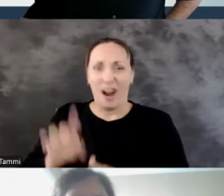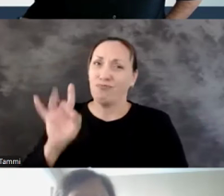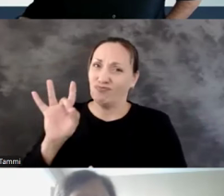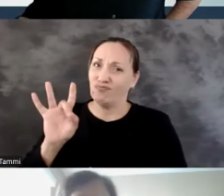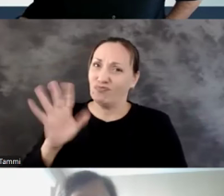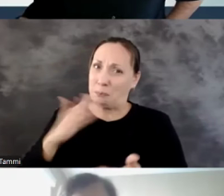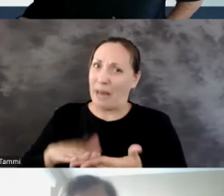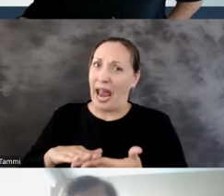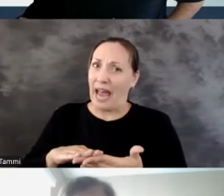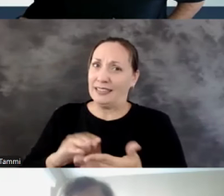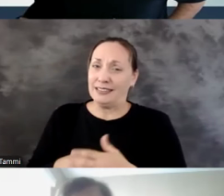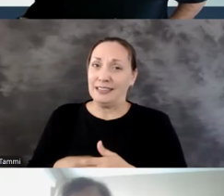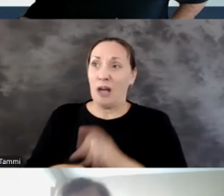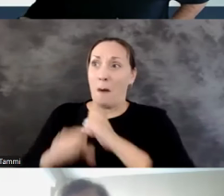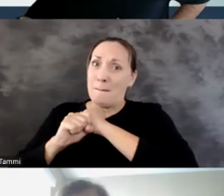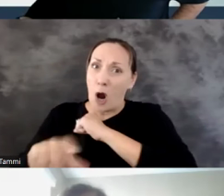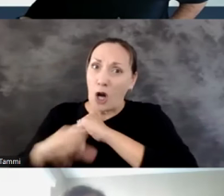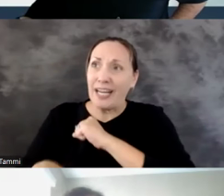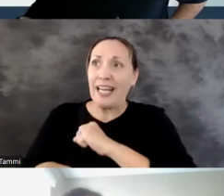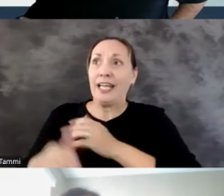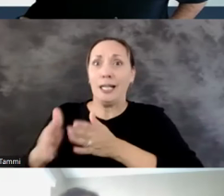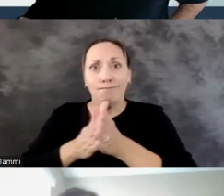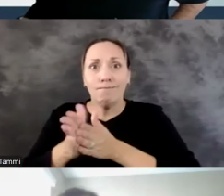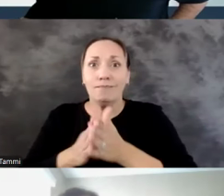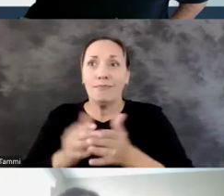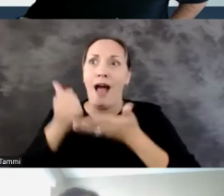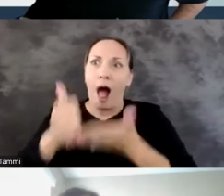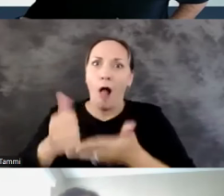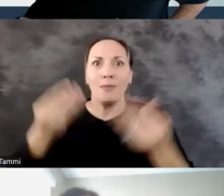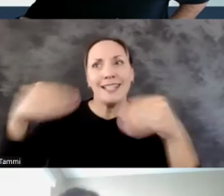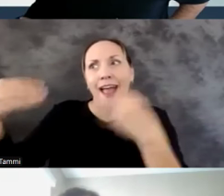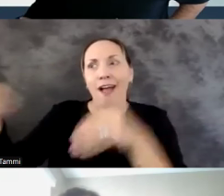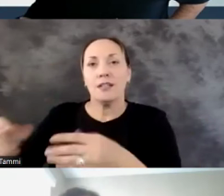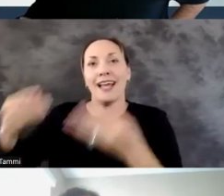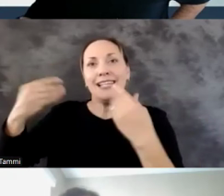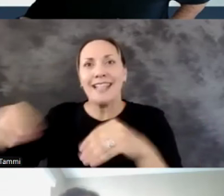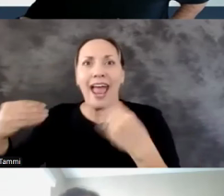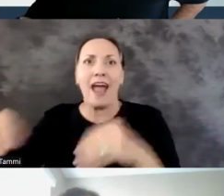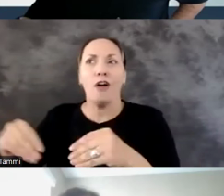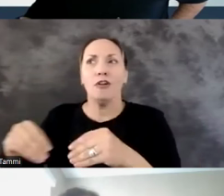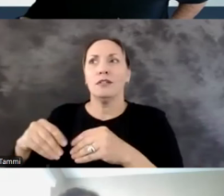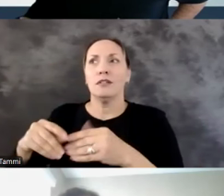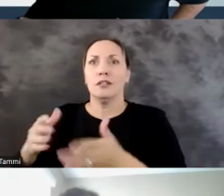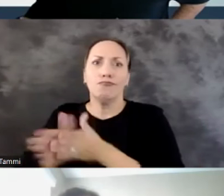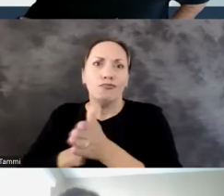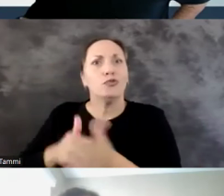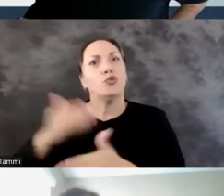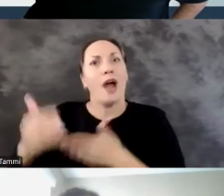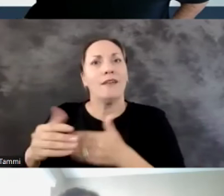department. Marketing drives sales, sales drives innovation and